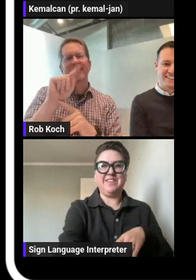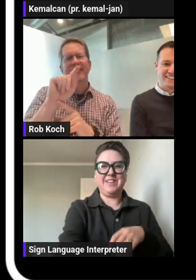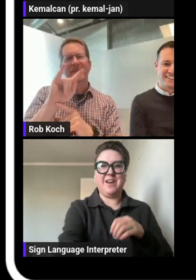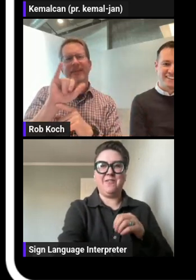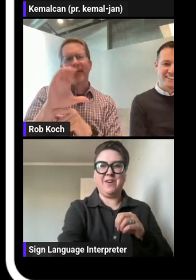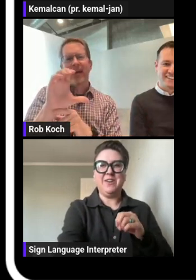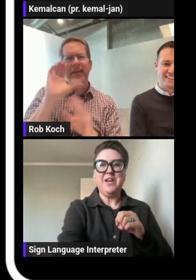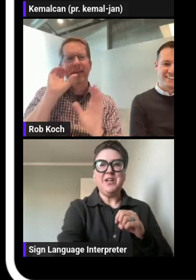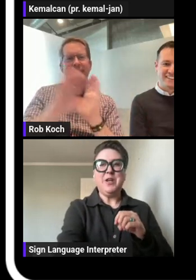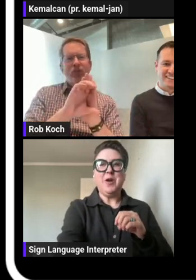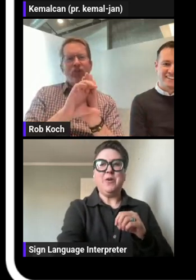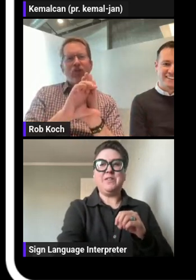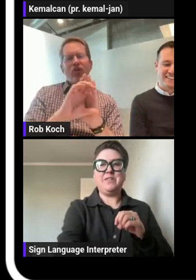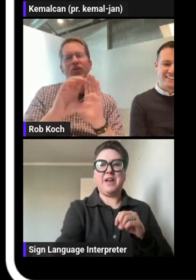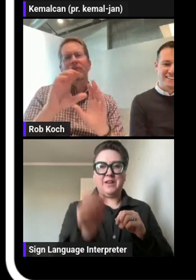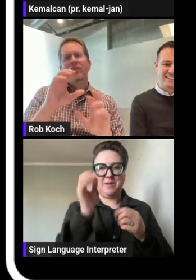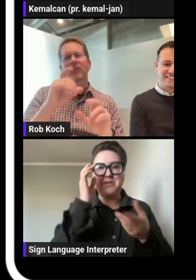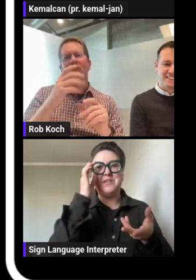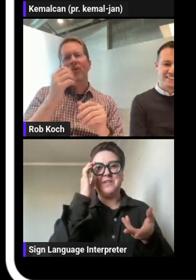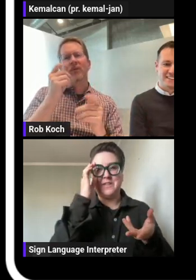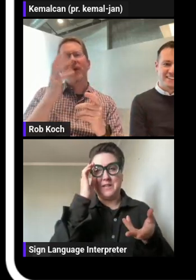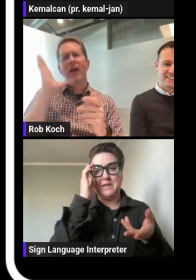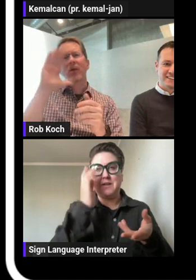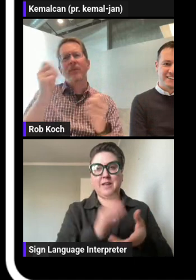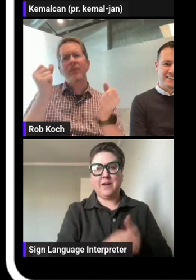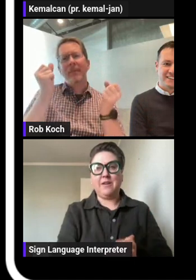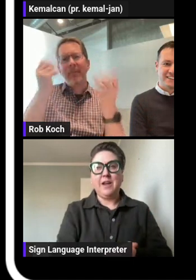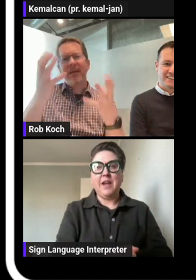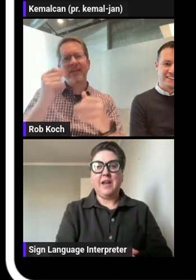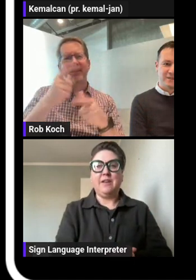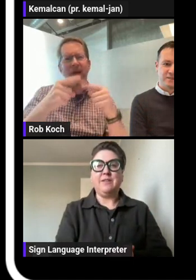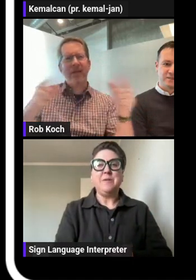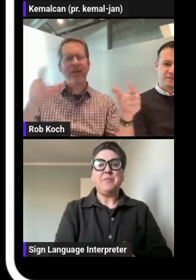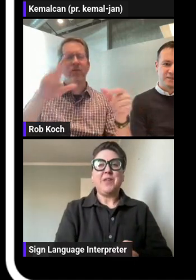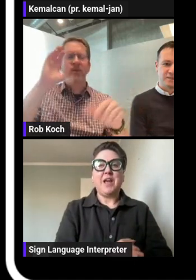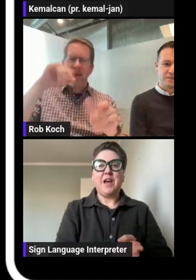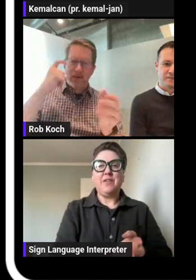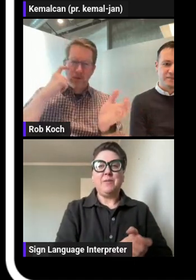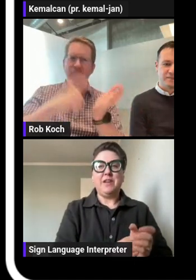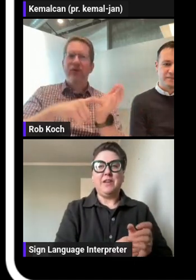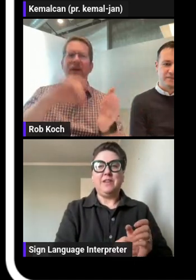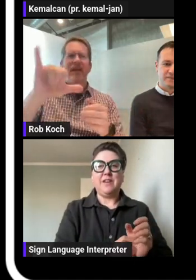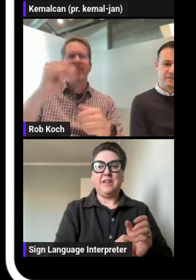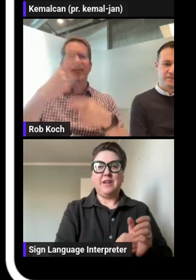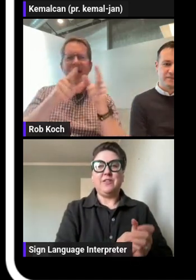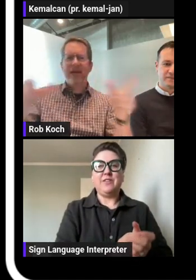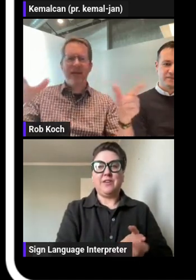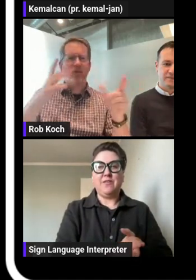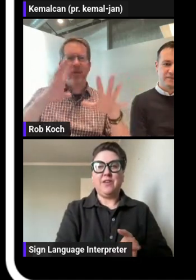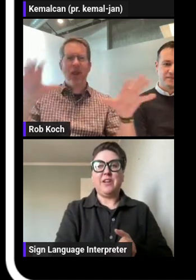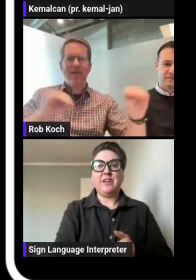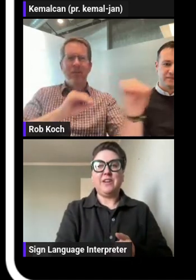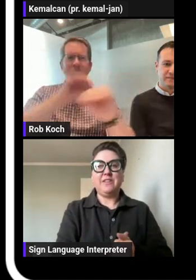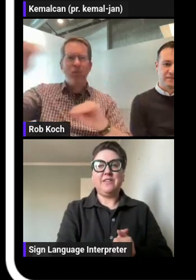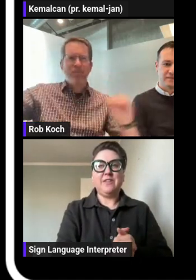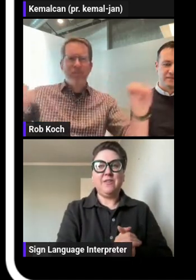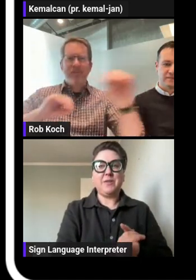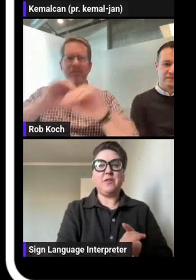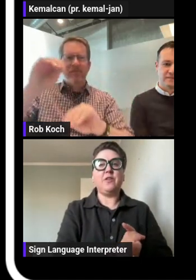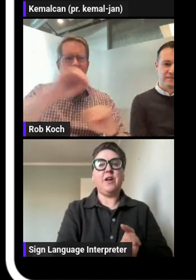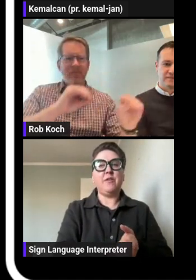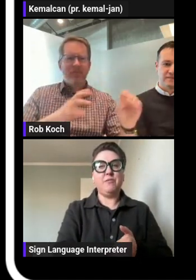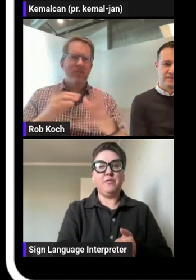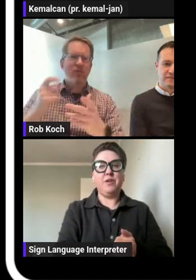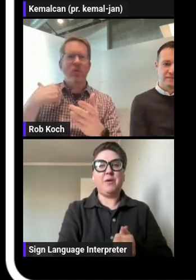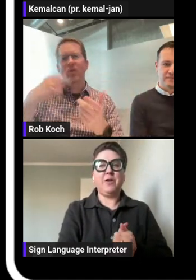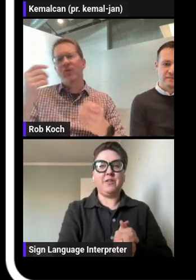models and things like that where, Okay. it's static images and things like that. And having many sign languages can recognize, but